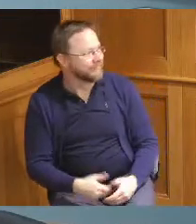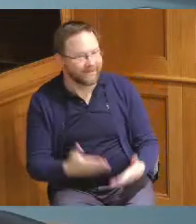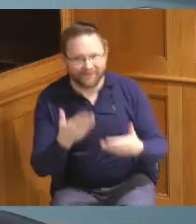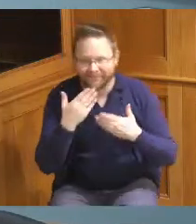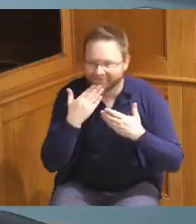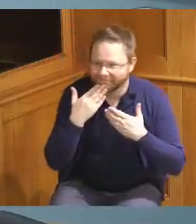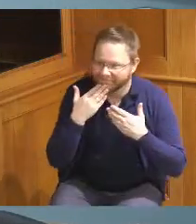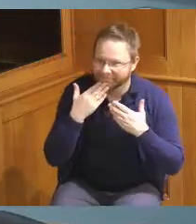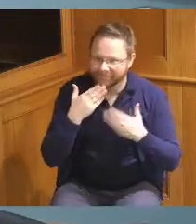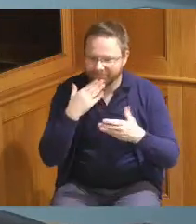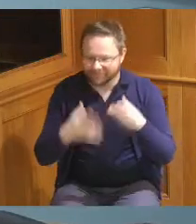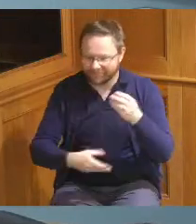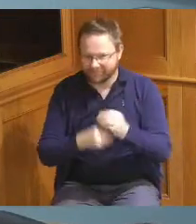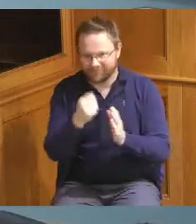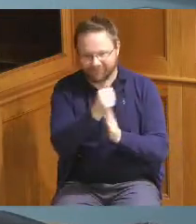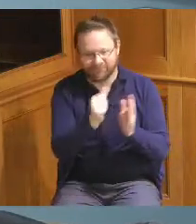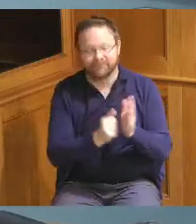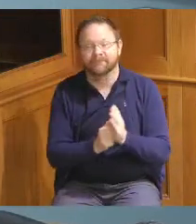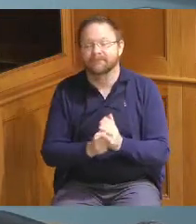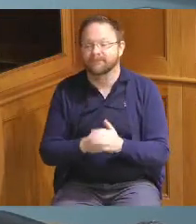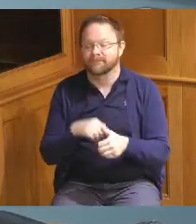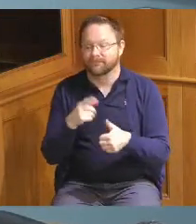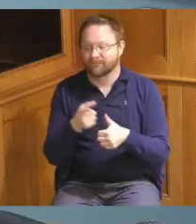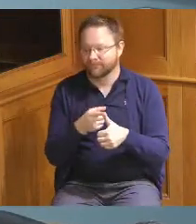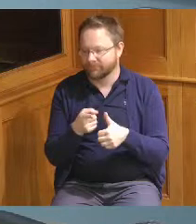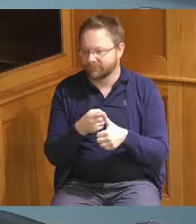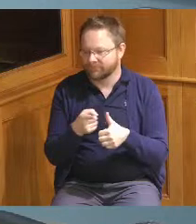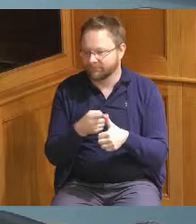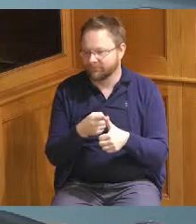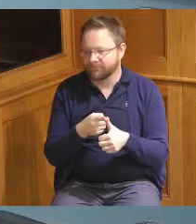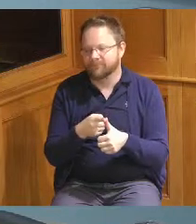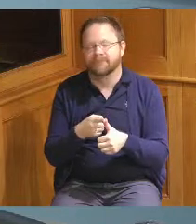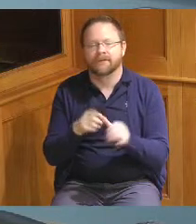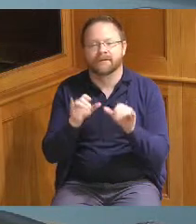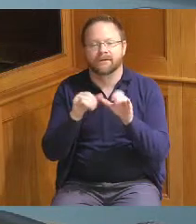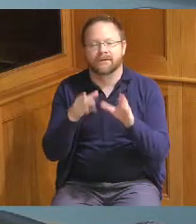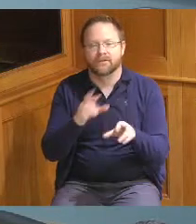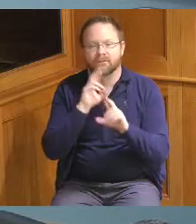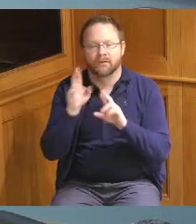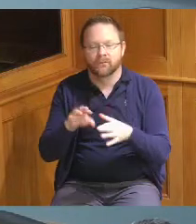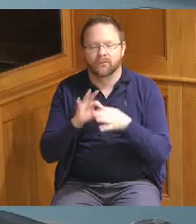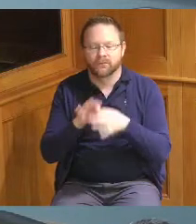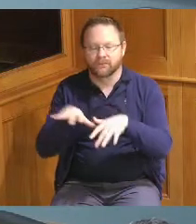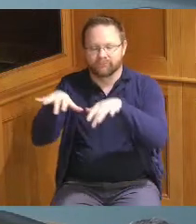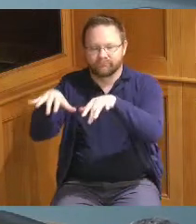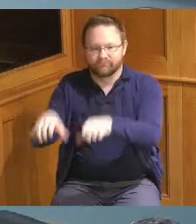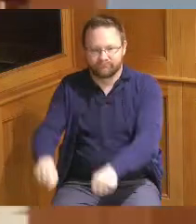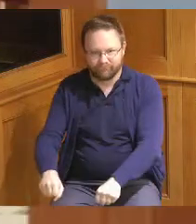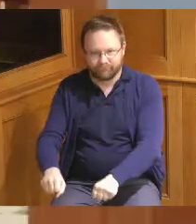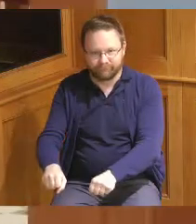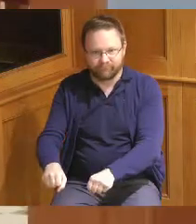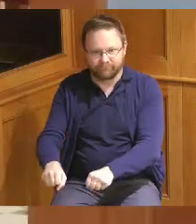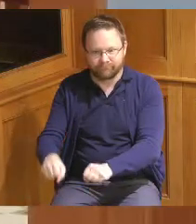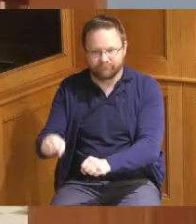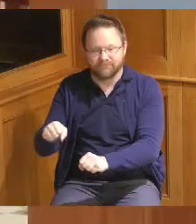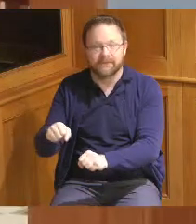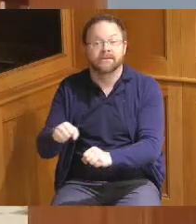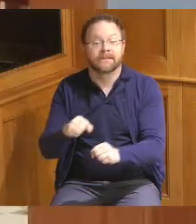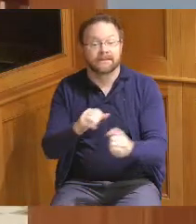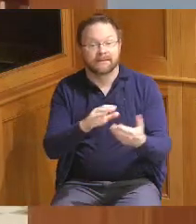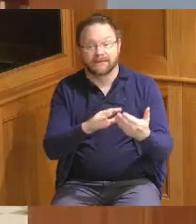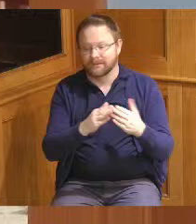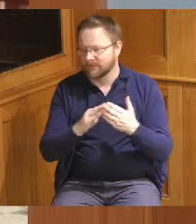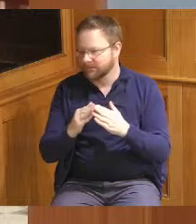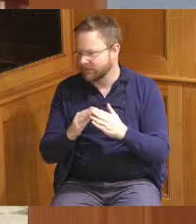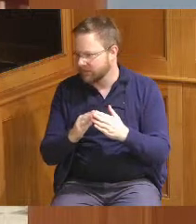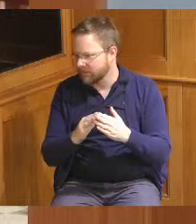in. The first item is the engineer's report for the annexation petition from the City of Loveland for